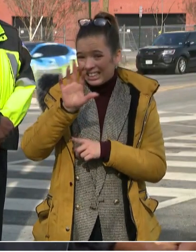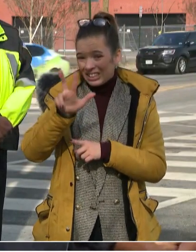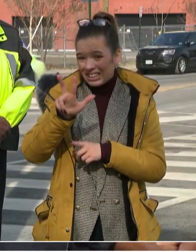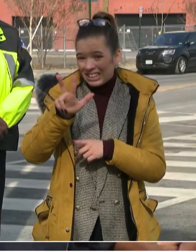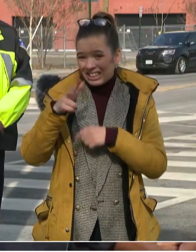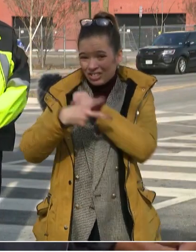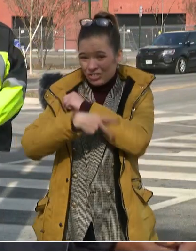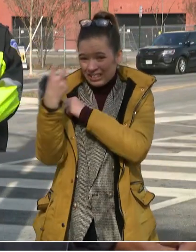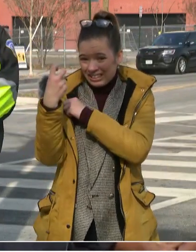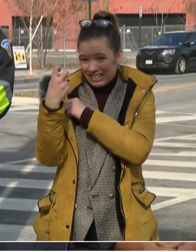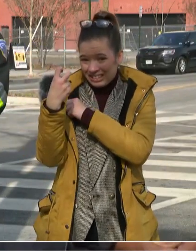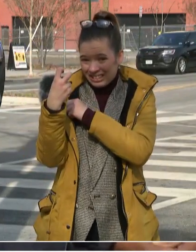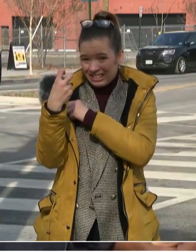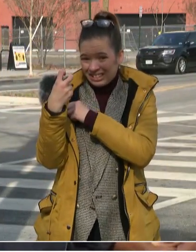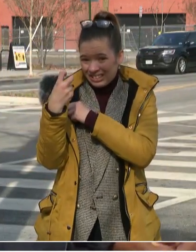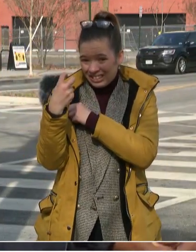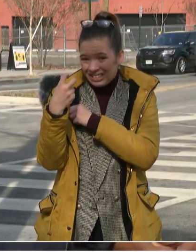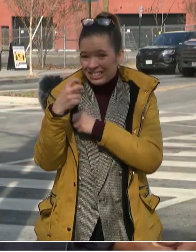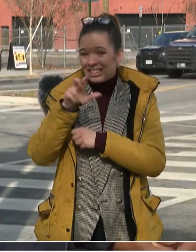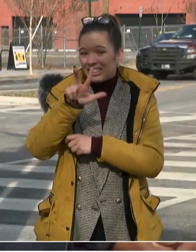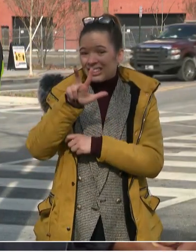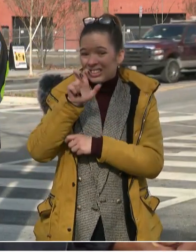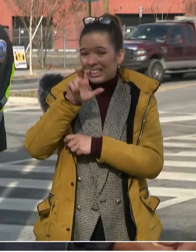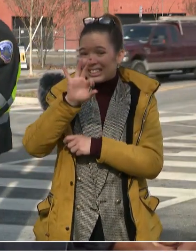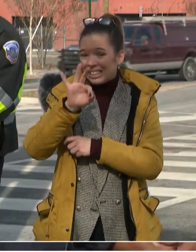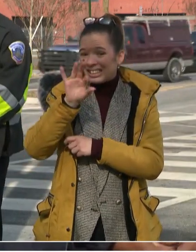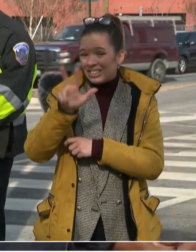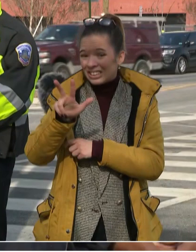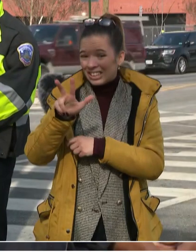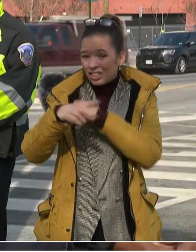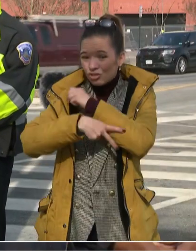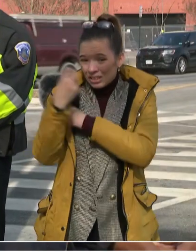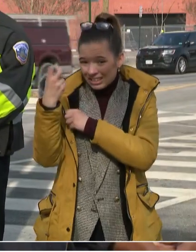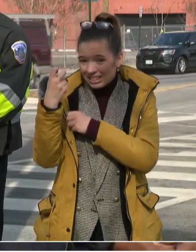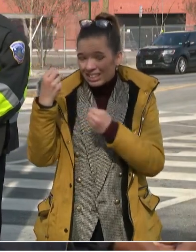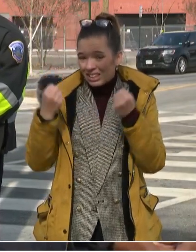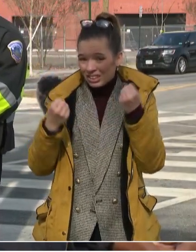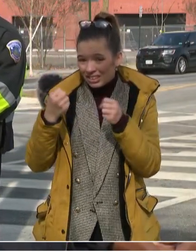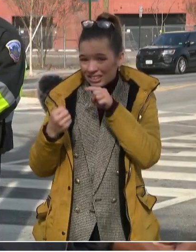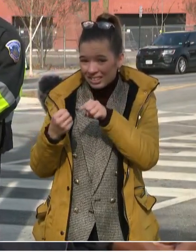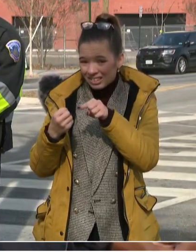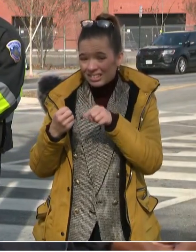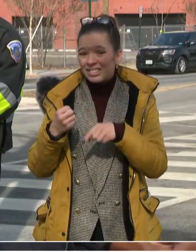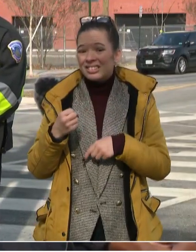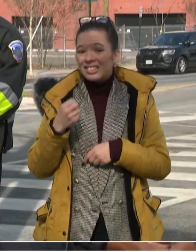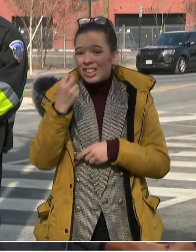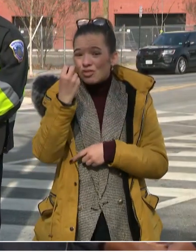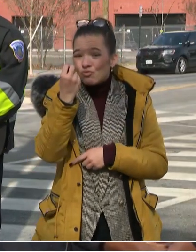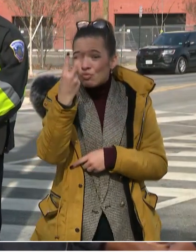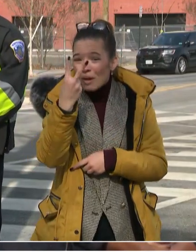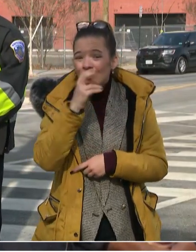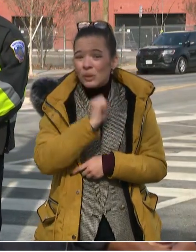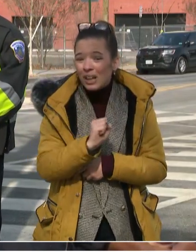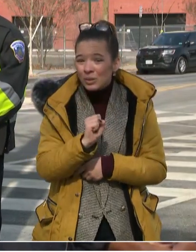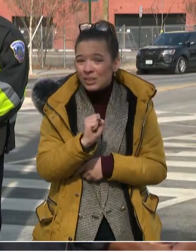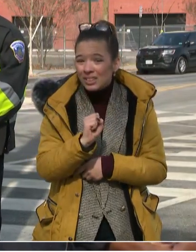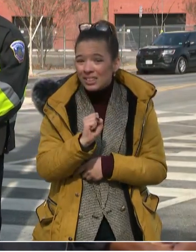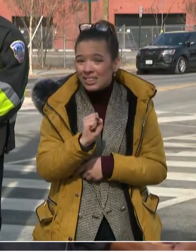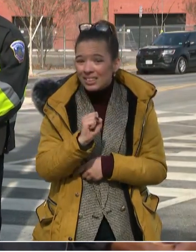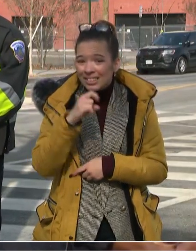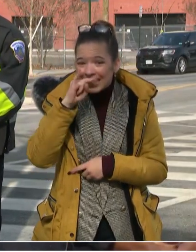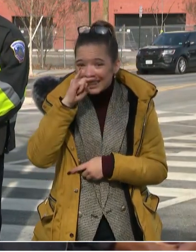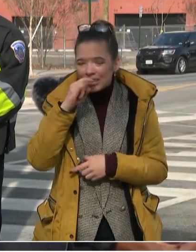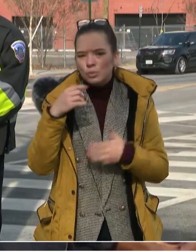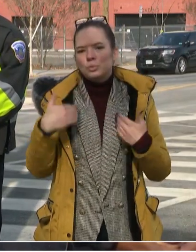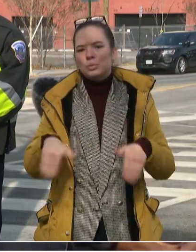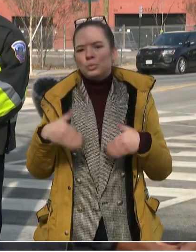carjackings. 393 carjackings. 12-year-old carjacking. We arrested 66